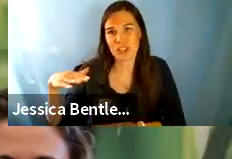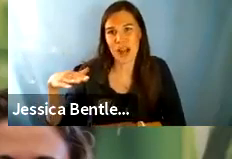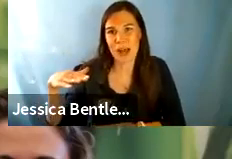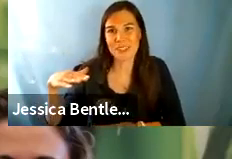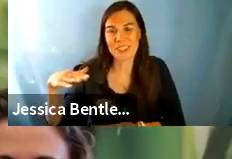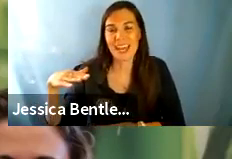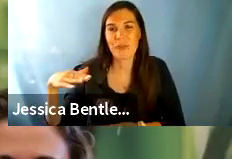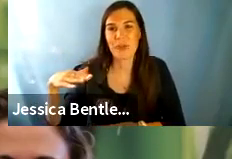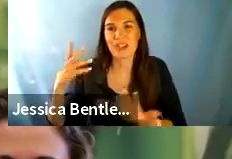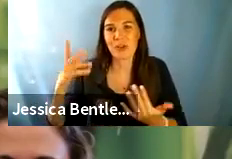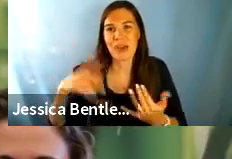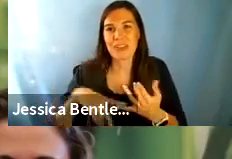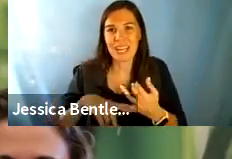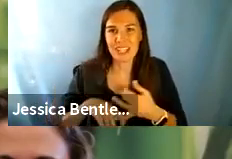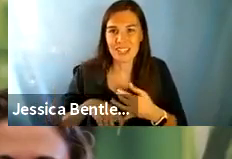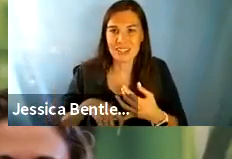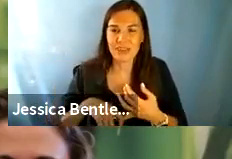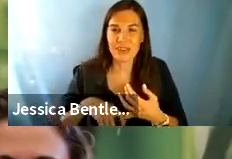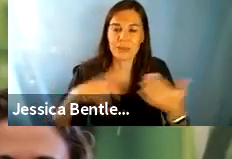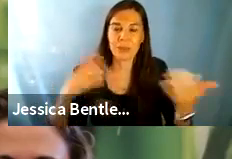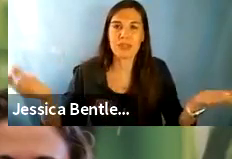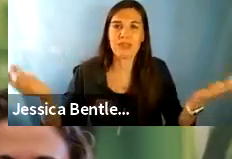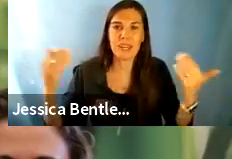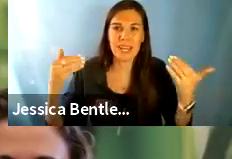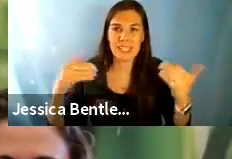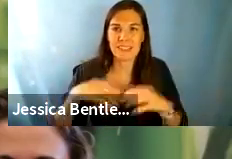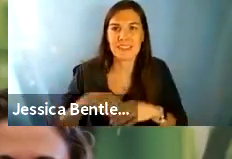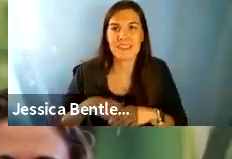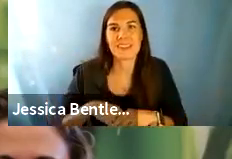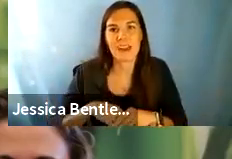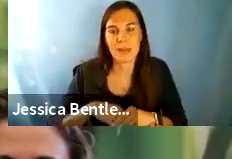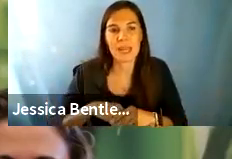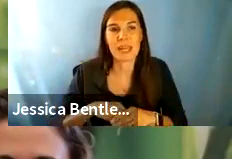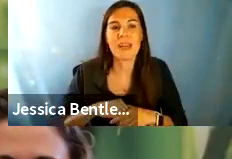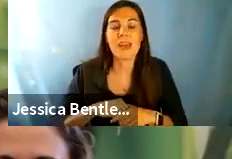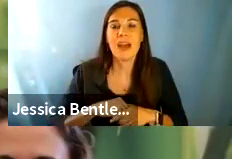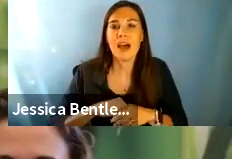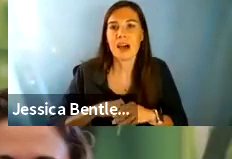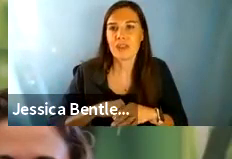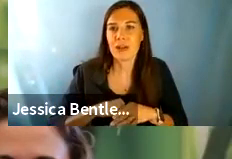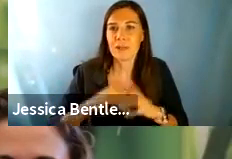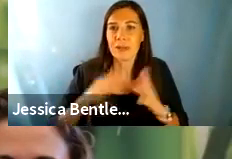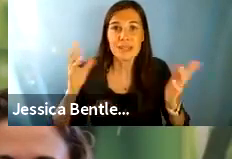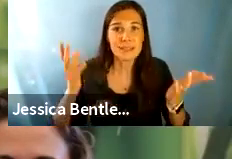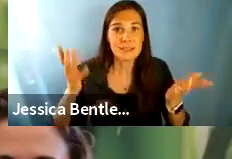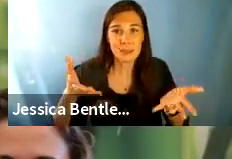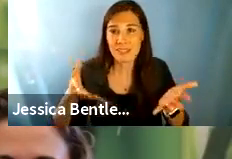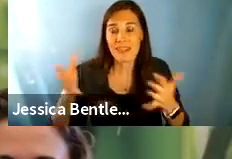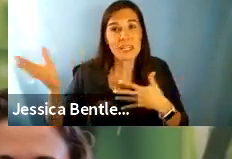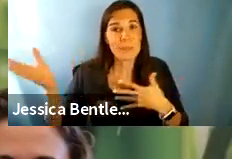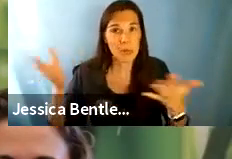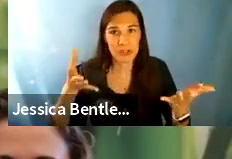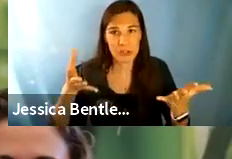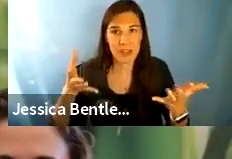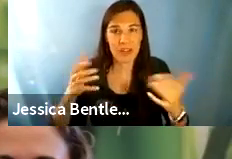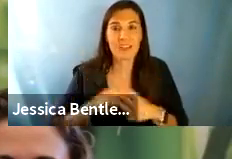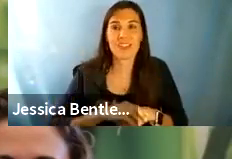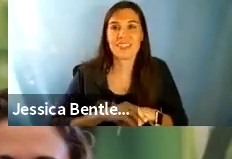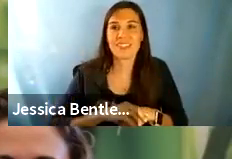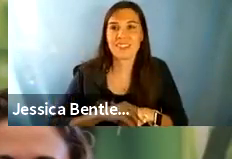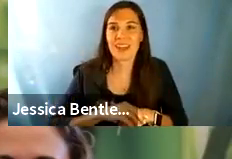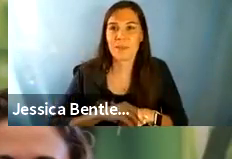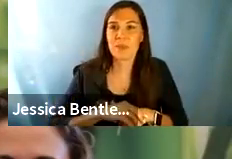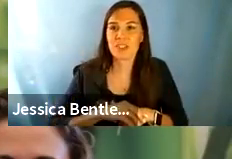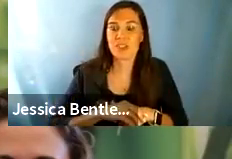more workshops. We also have an agency fair where we invite agencies to come in from Pennsylvania, but we also invite